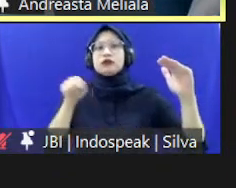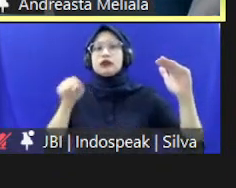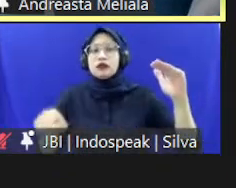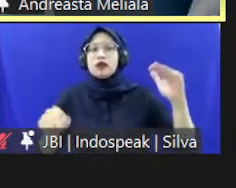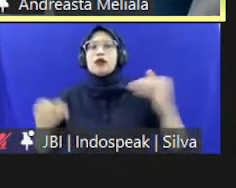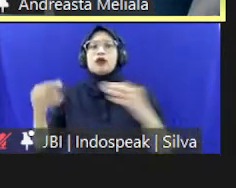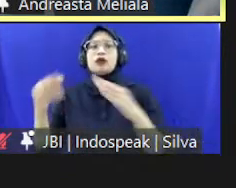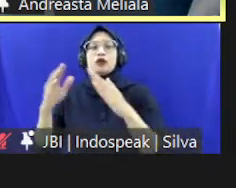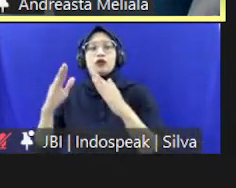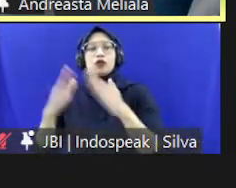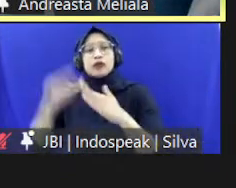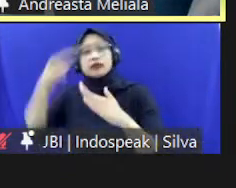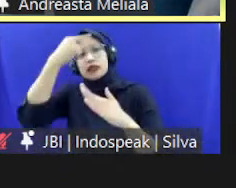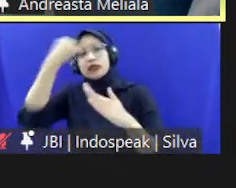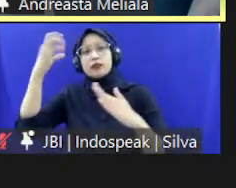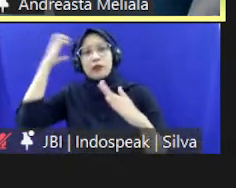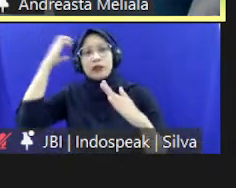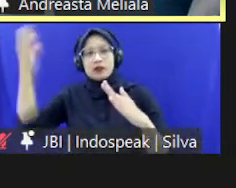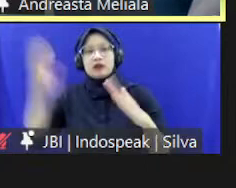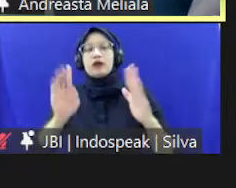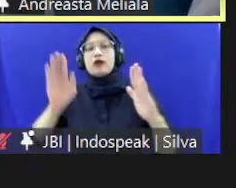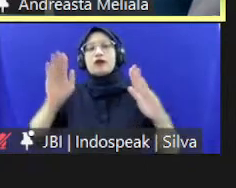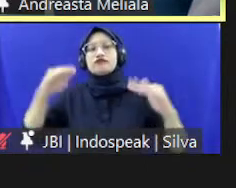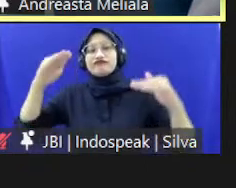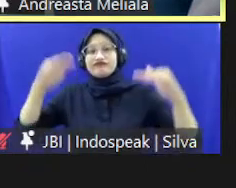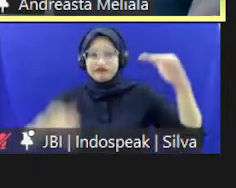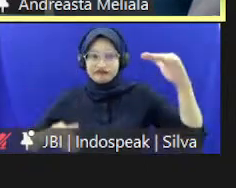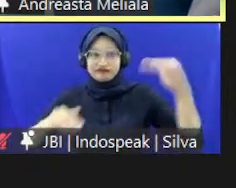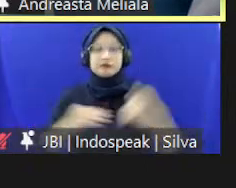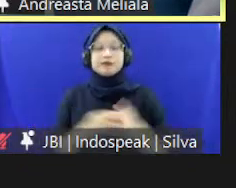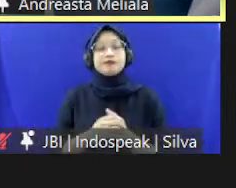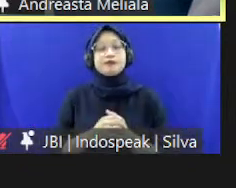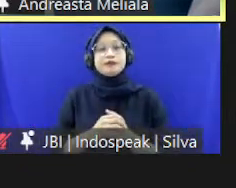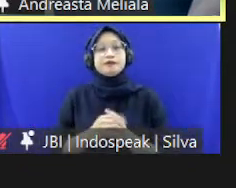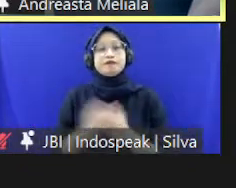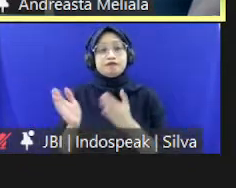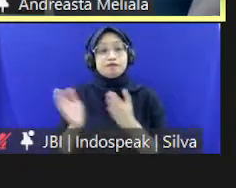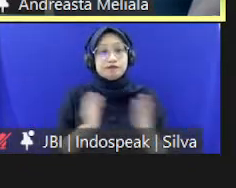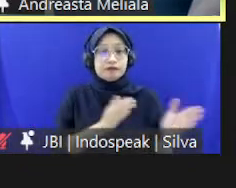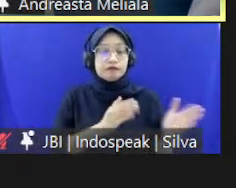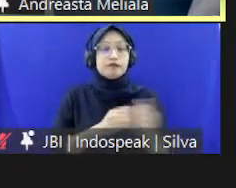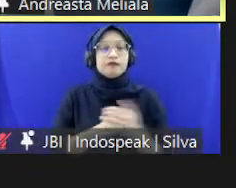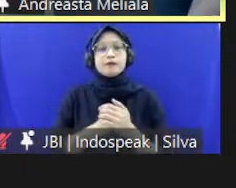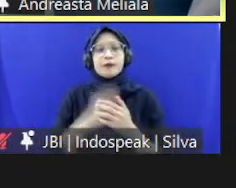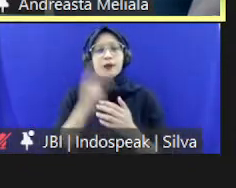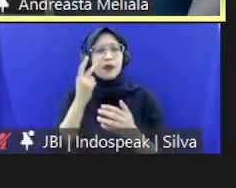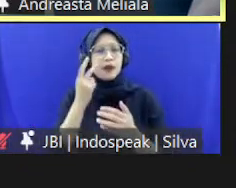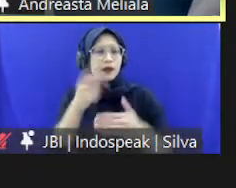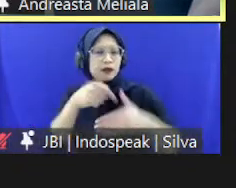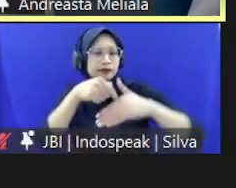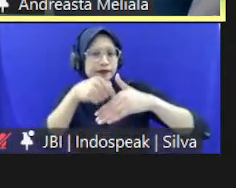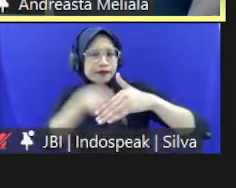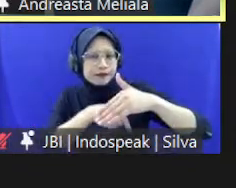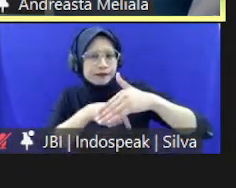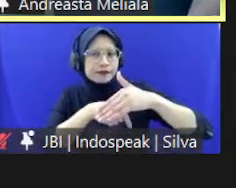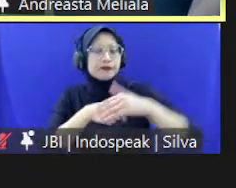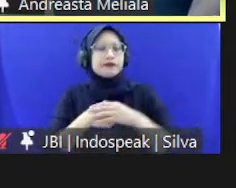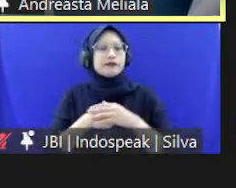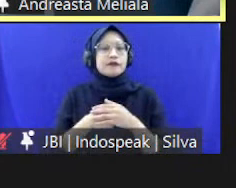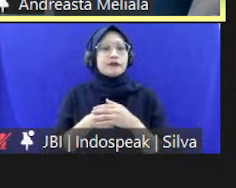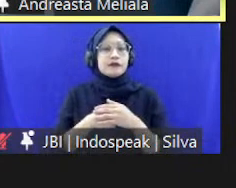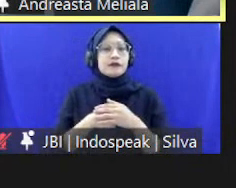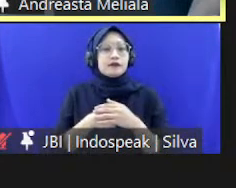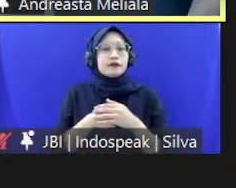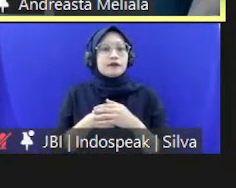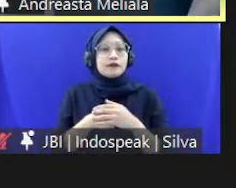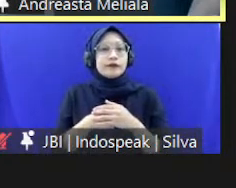And when we also try to look at more deeper about the availability of